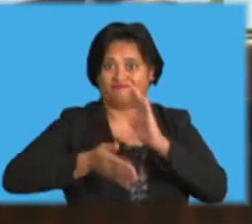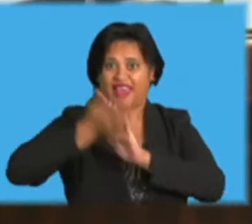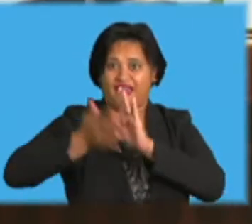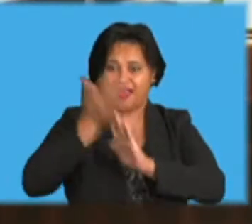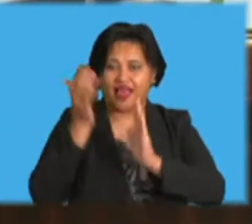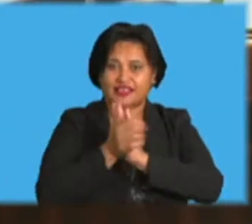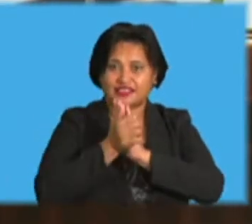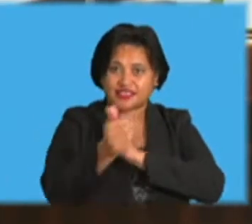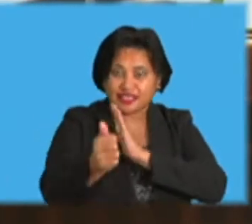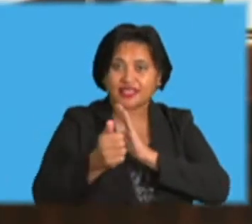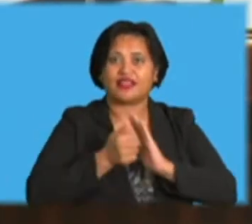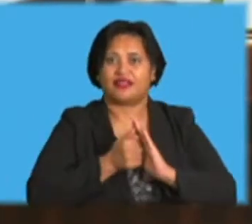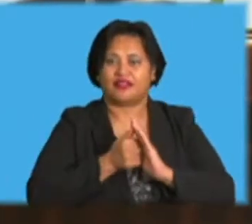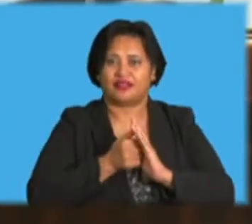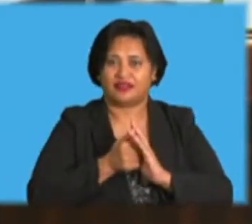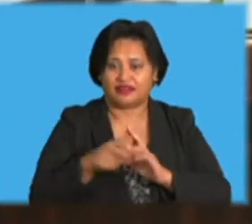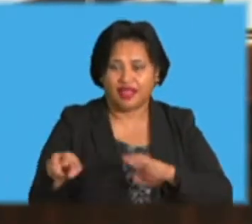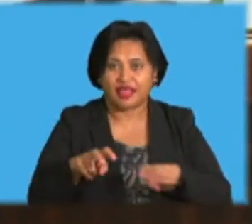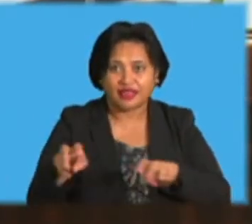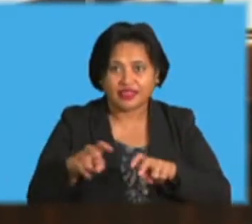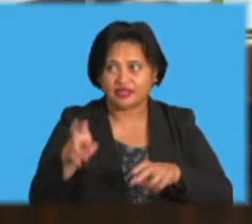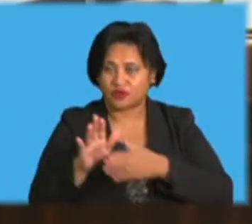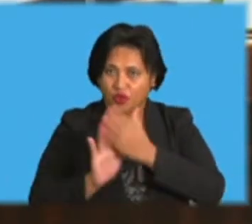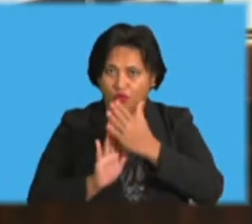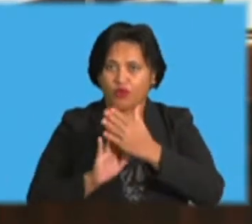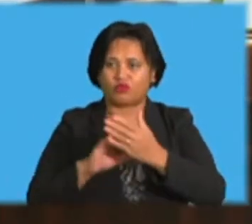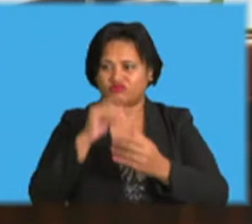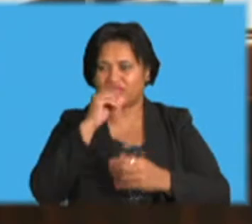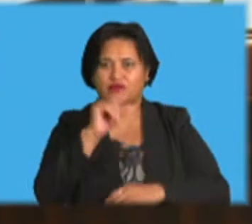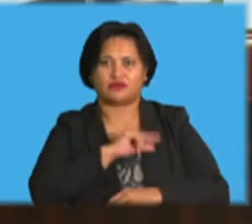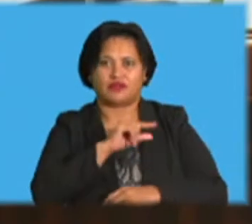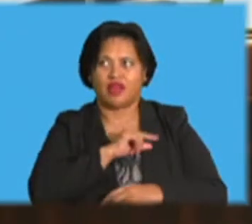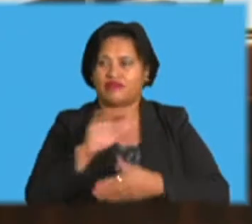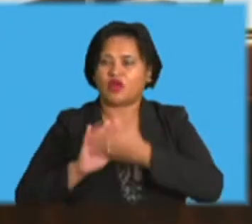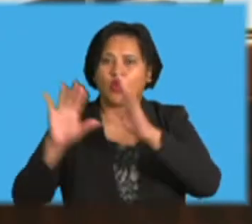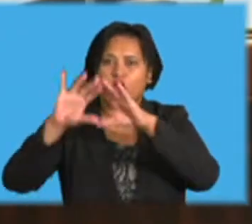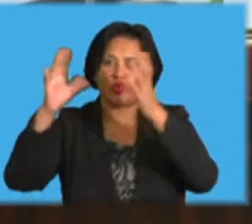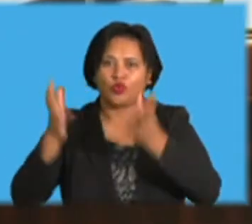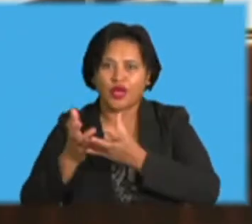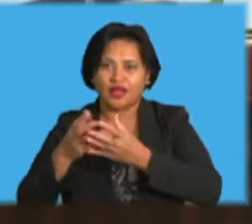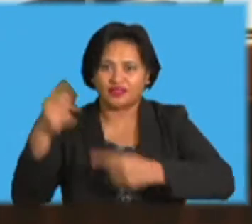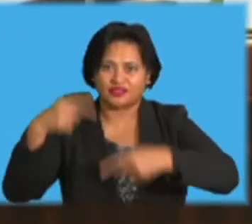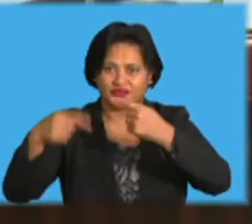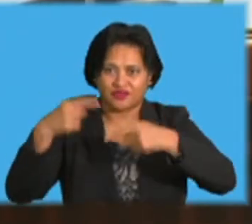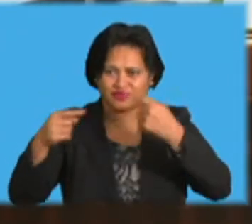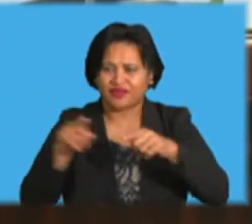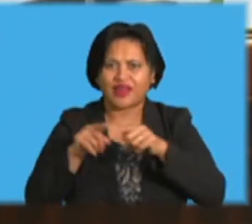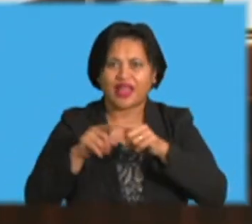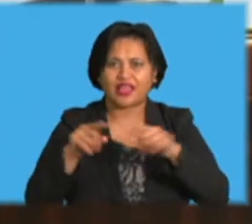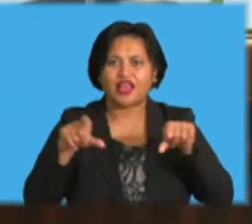and teams to attend international events to qualify them to the world events such as the Commonwealth Olympics and